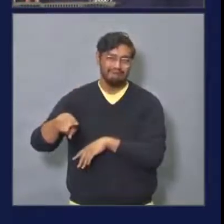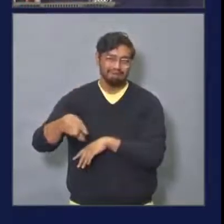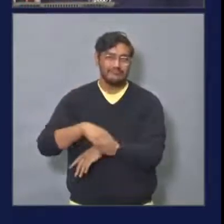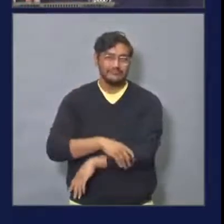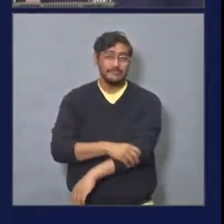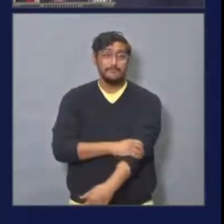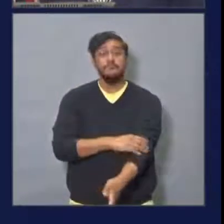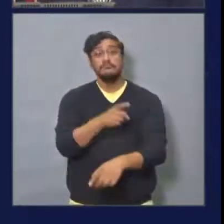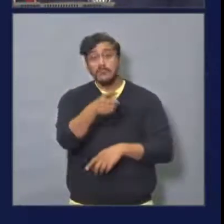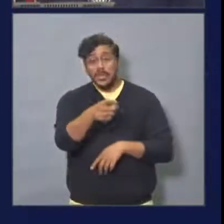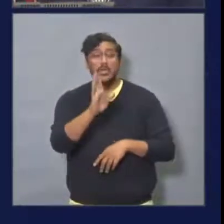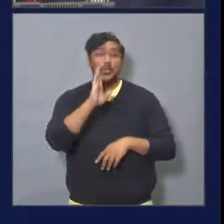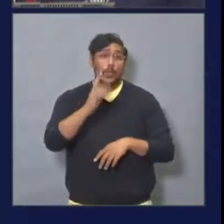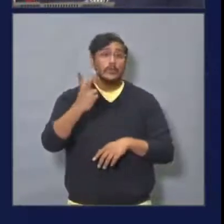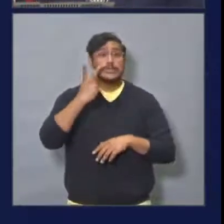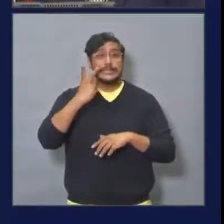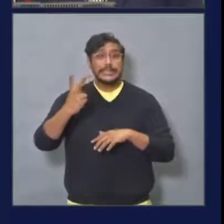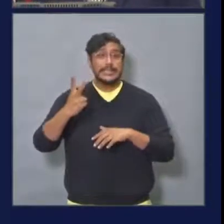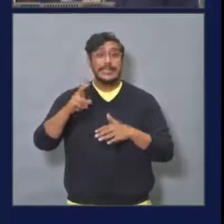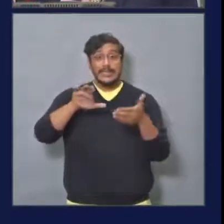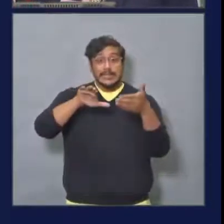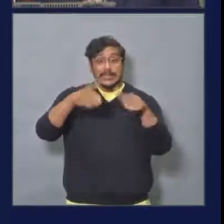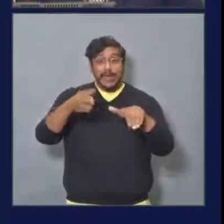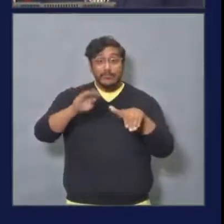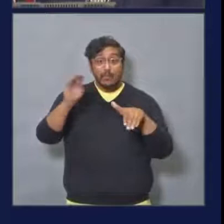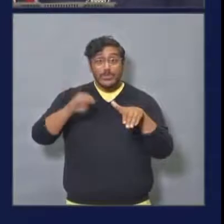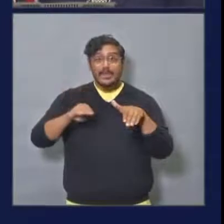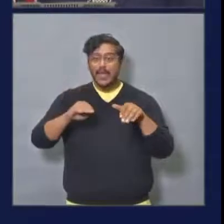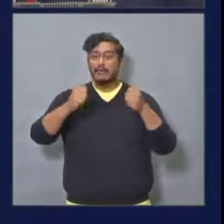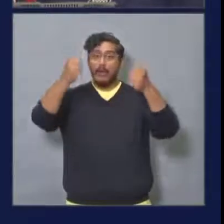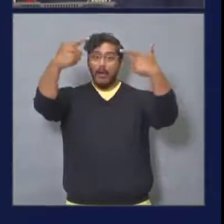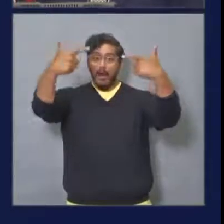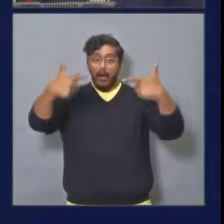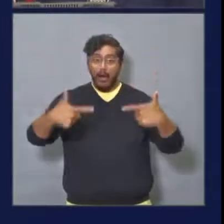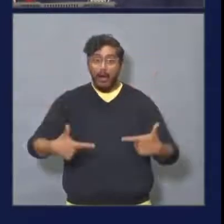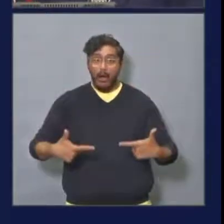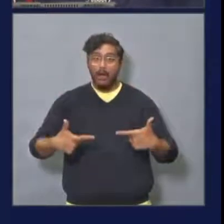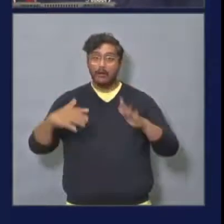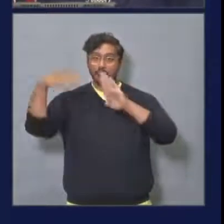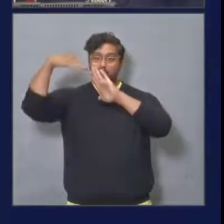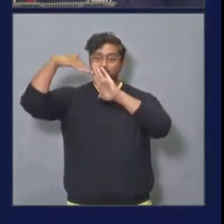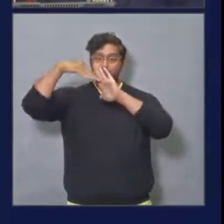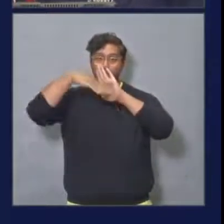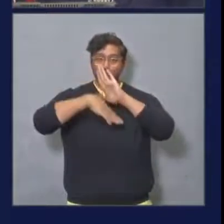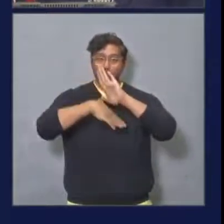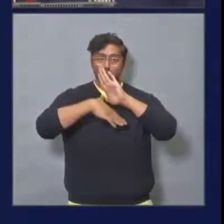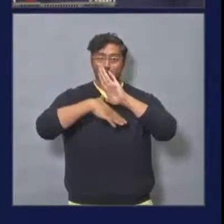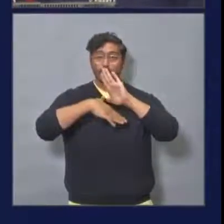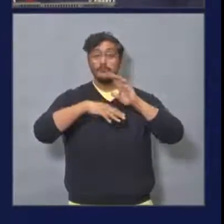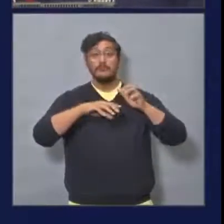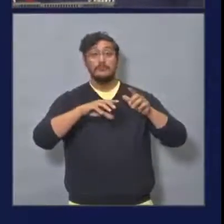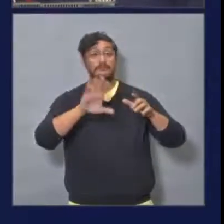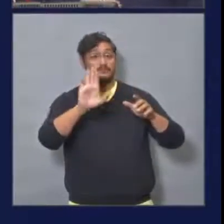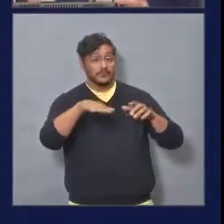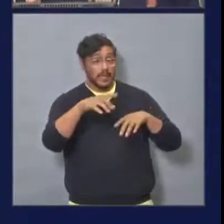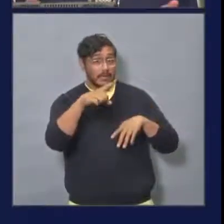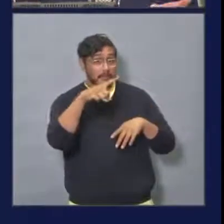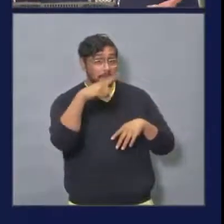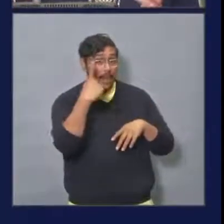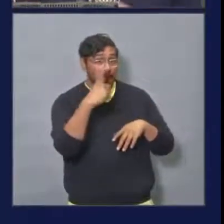see declines in the death rates for all races and ethnicities, unfortunately, the rate of decline among Black